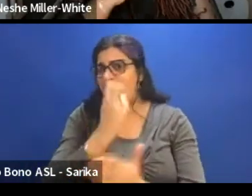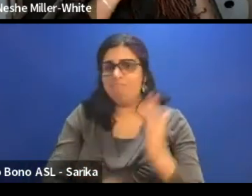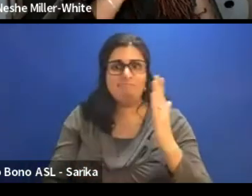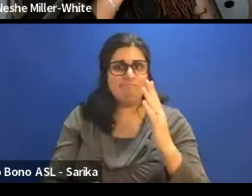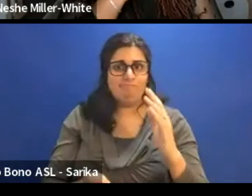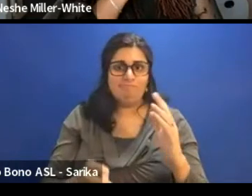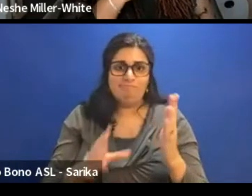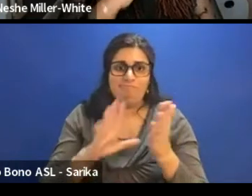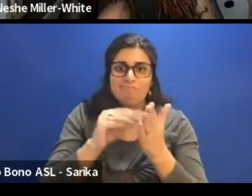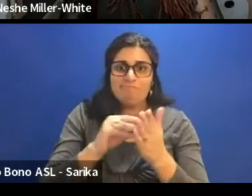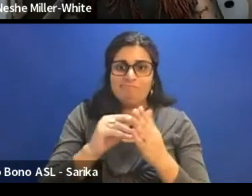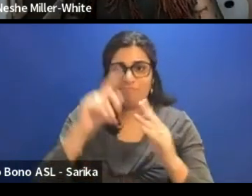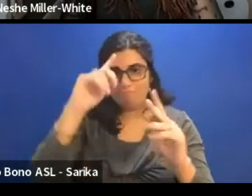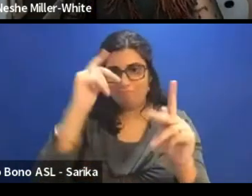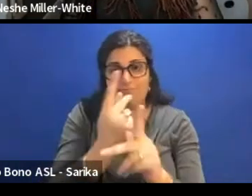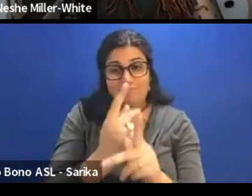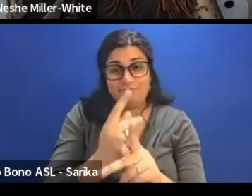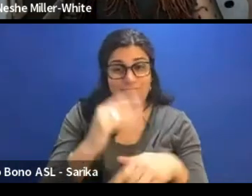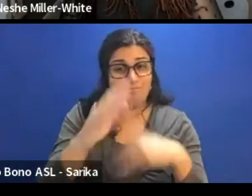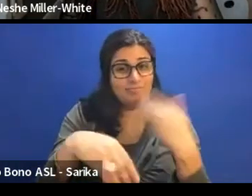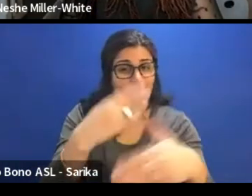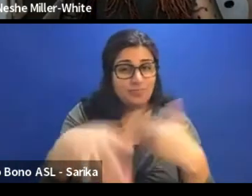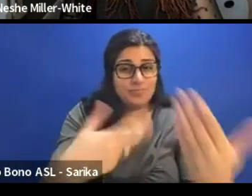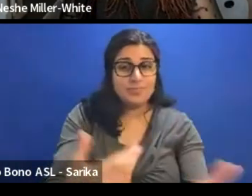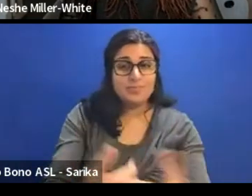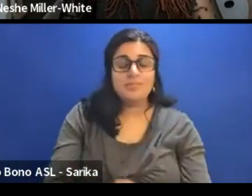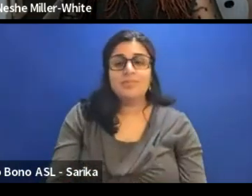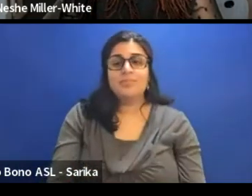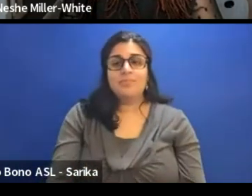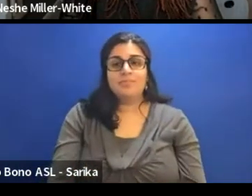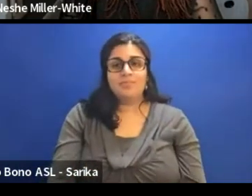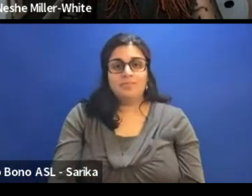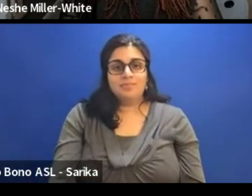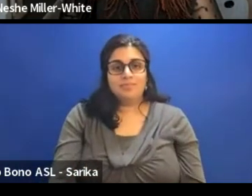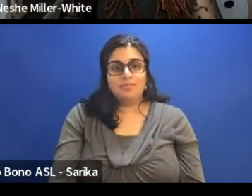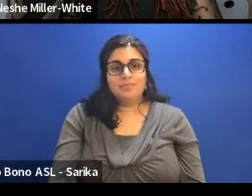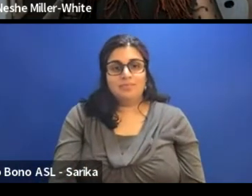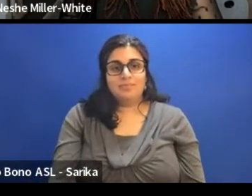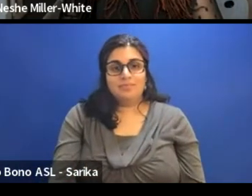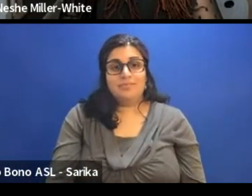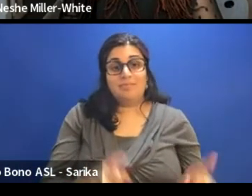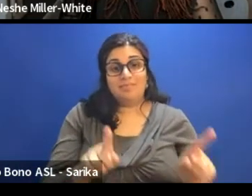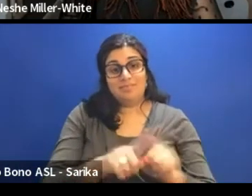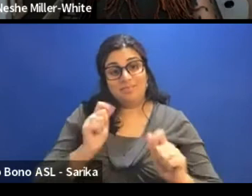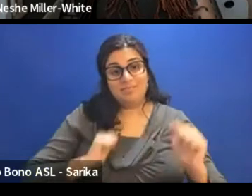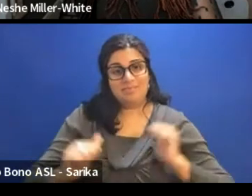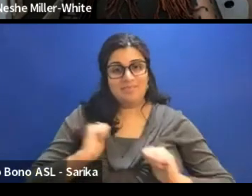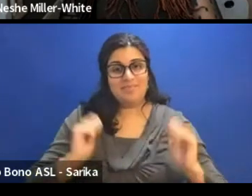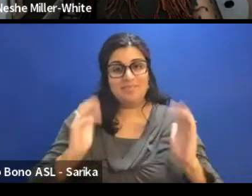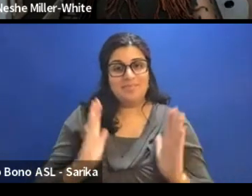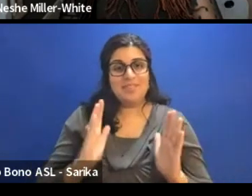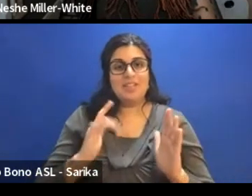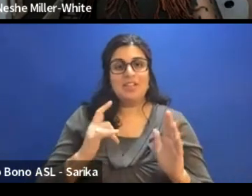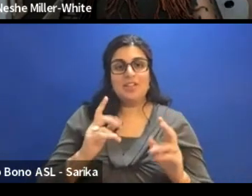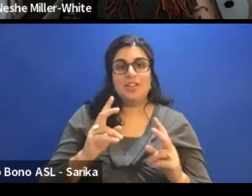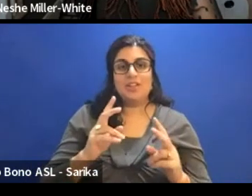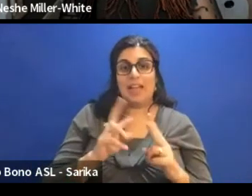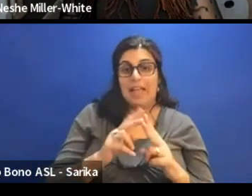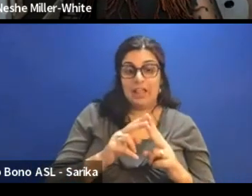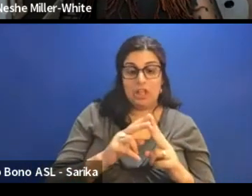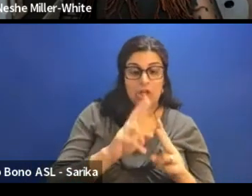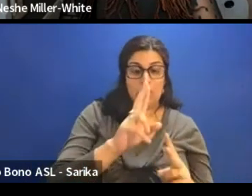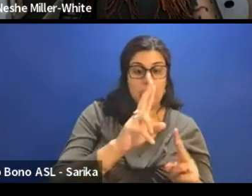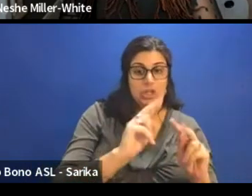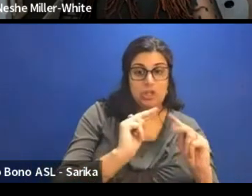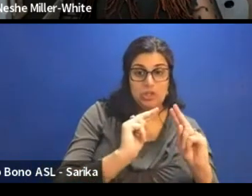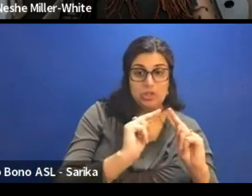and learned along the way. And as an actor, you know, you're either union or non-union. As a performer, let's